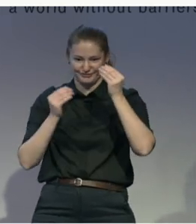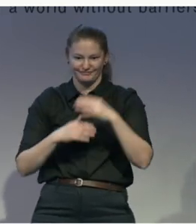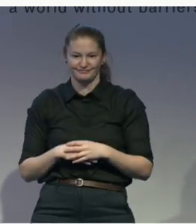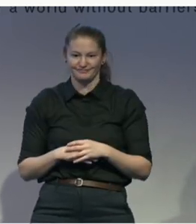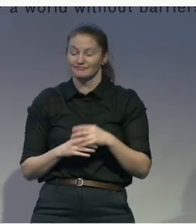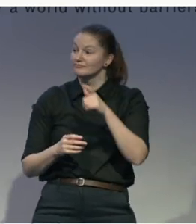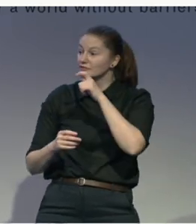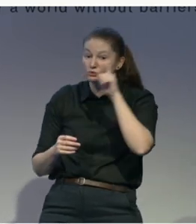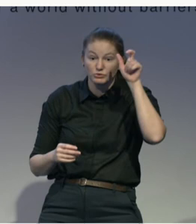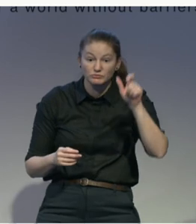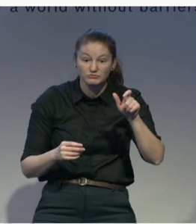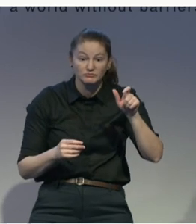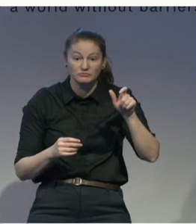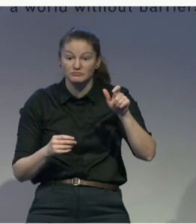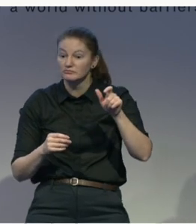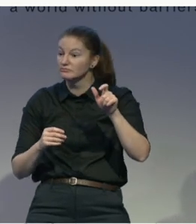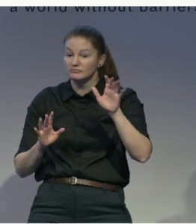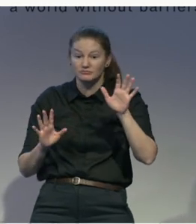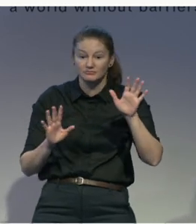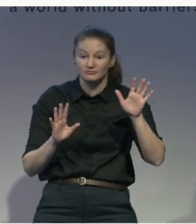each presentation have a short summary.